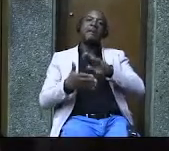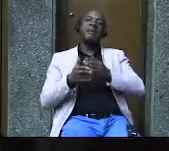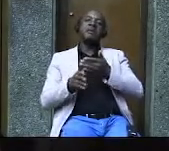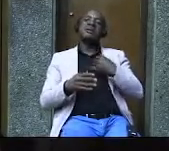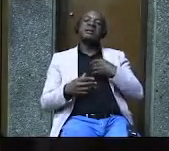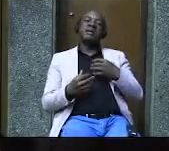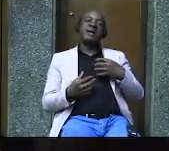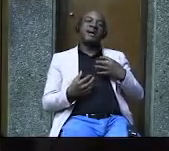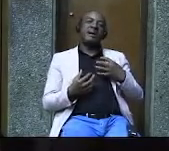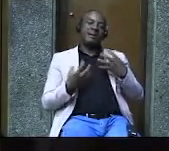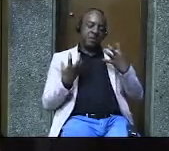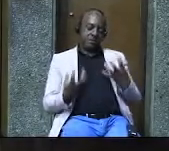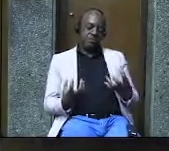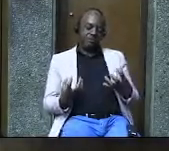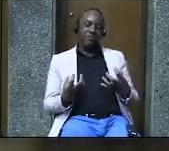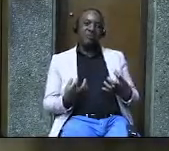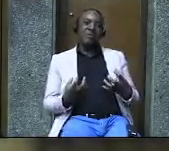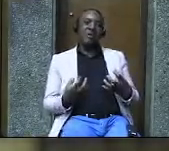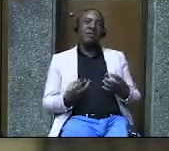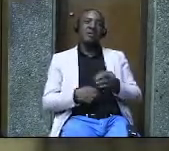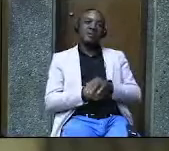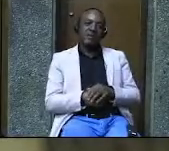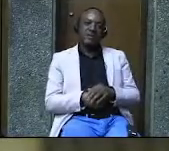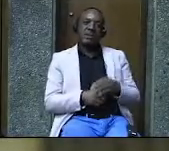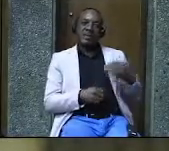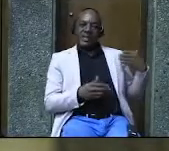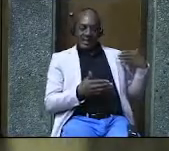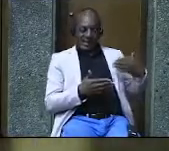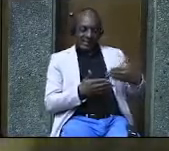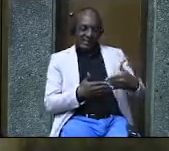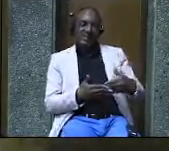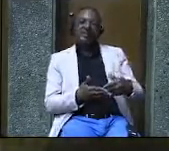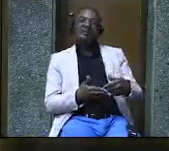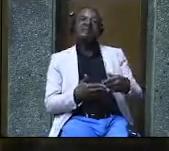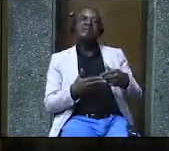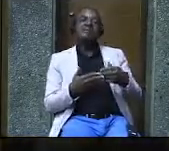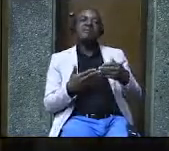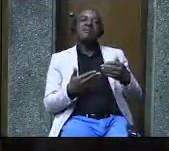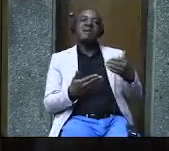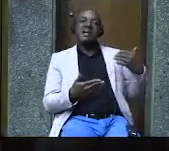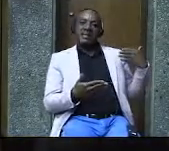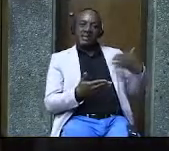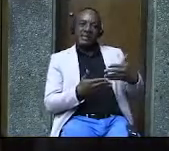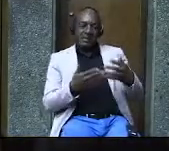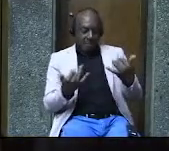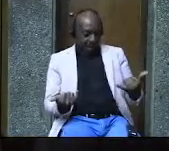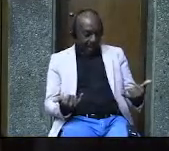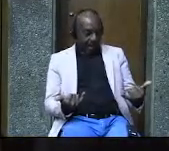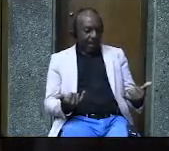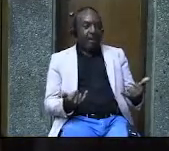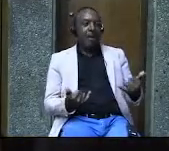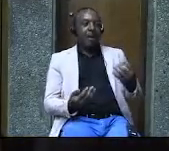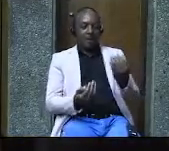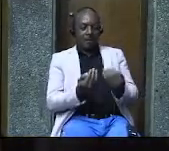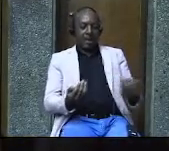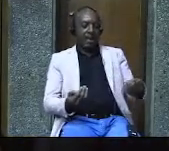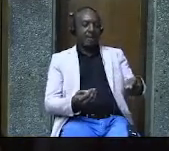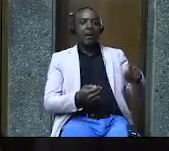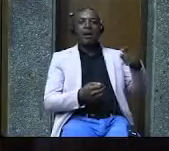siyephi siyakhula sikhulisa neingane siyiphepile emhlanje namhlanje lezo ingane amadoda amadala kodwa